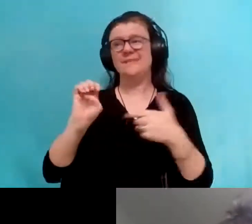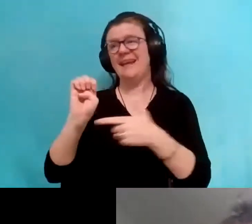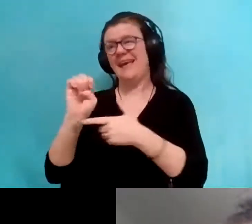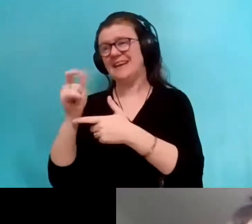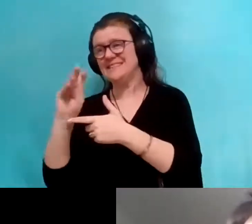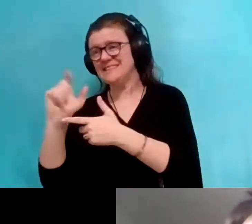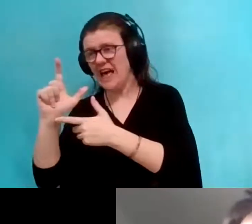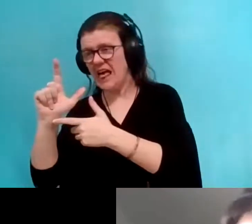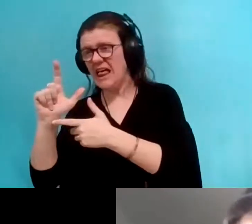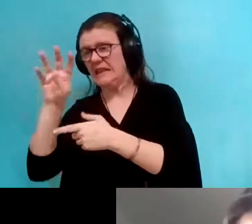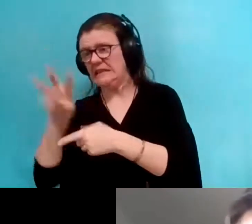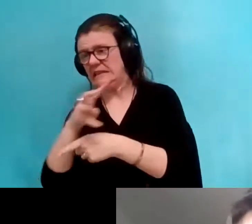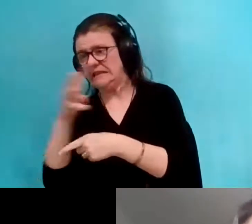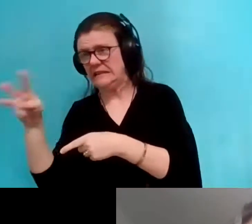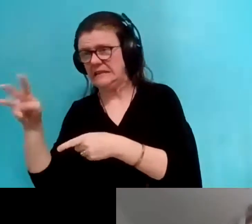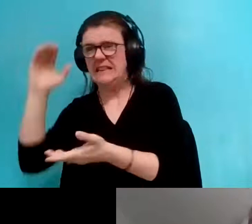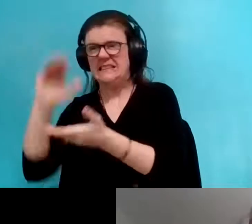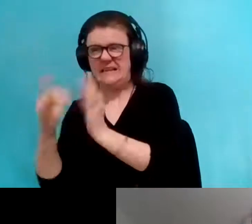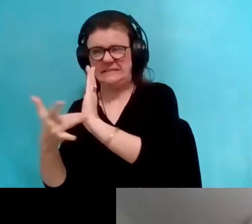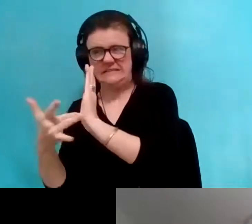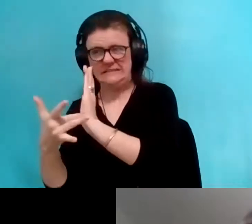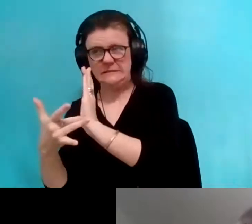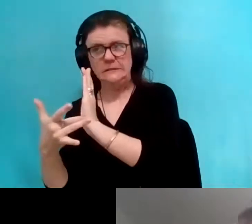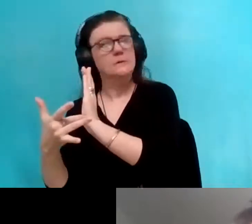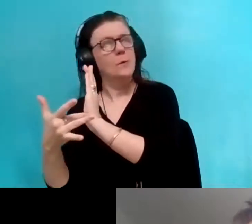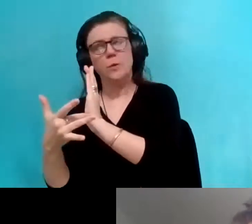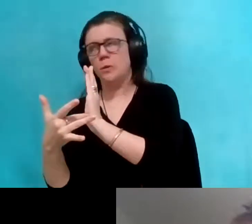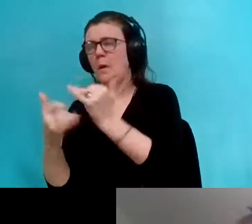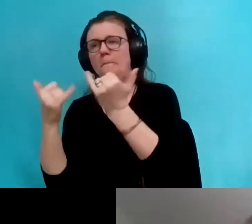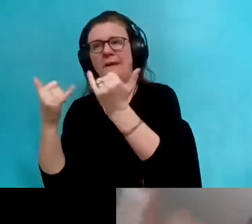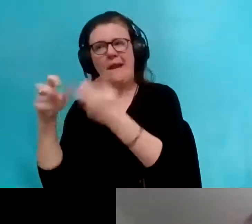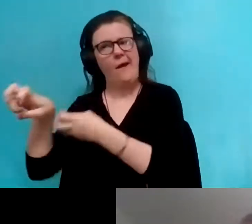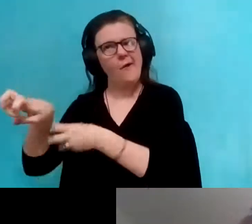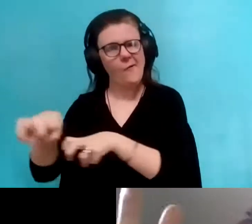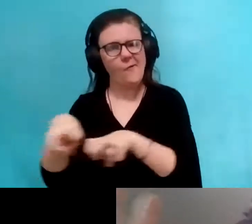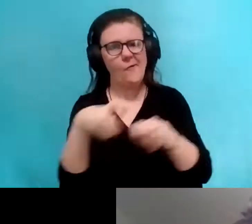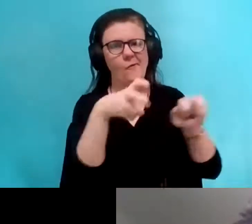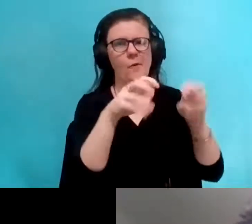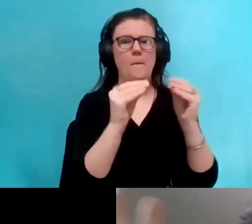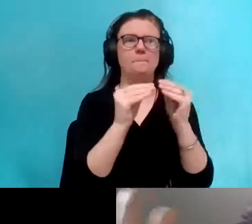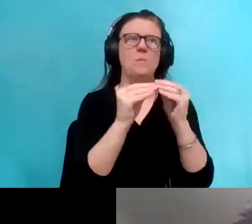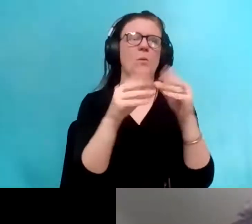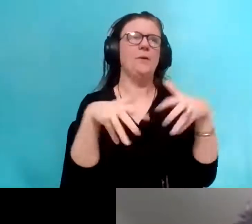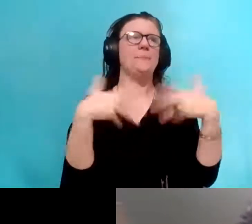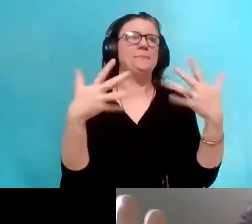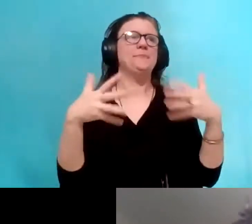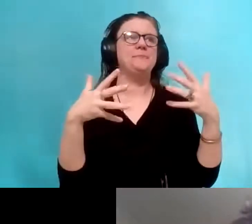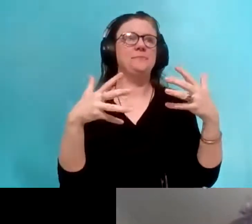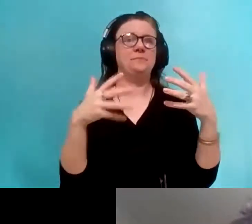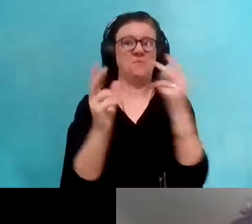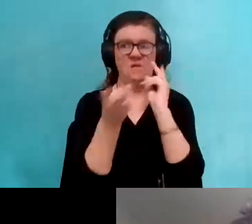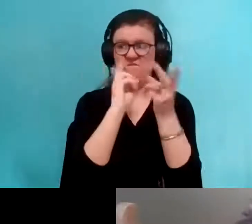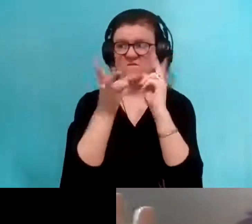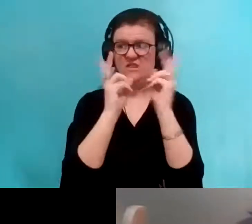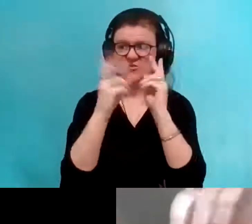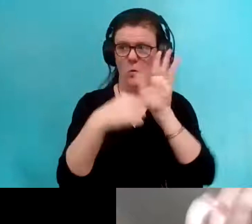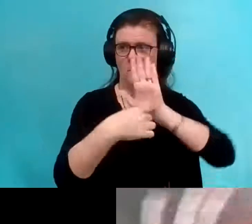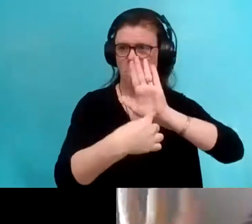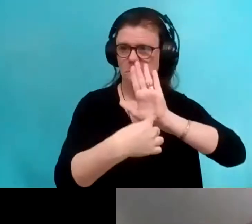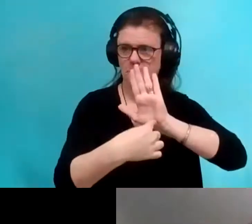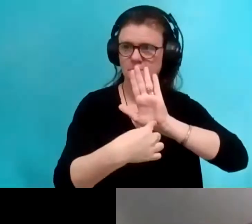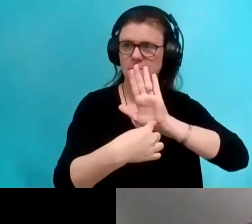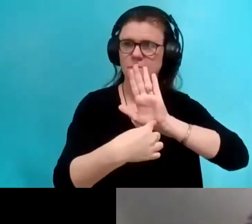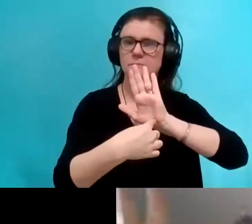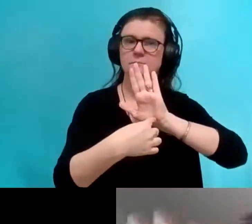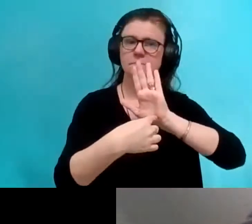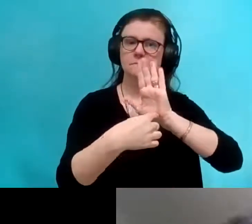kind of a bit more lo-fi, but increasingly we're moving towards these kind of visualizations, which make a difference